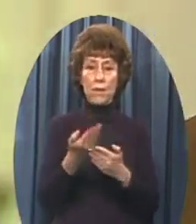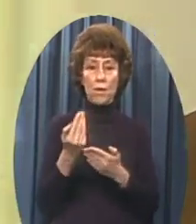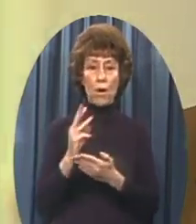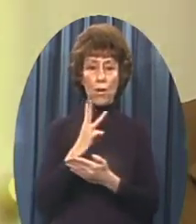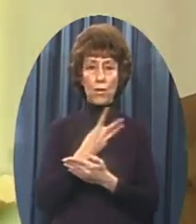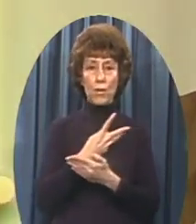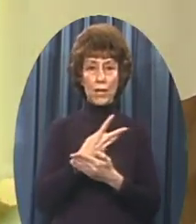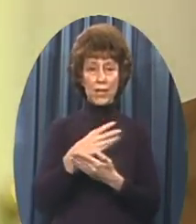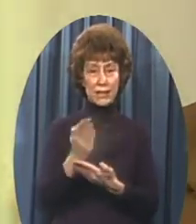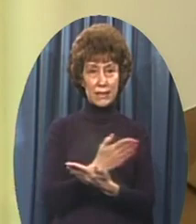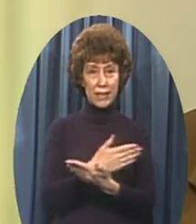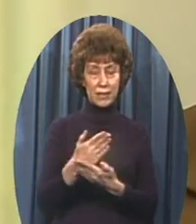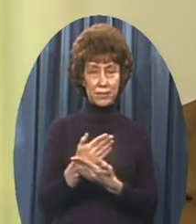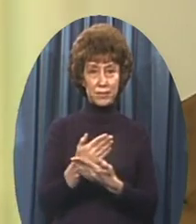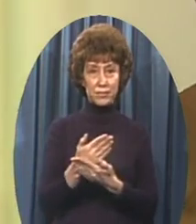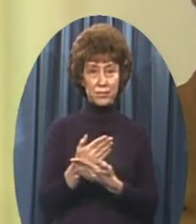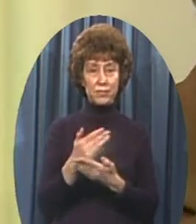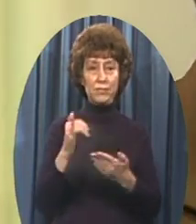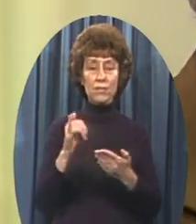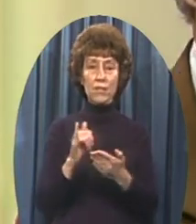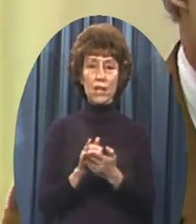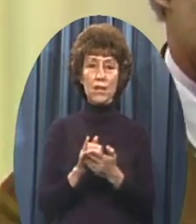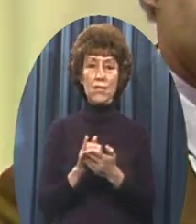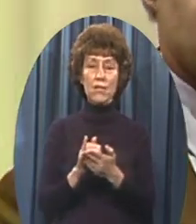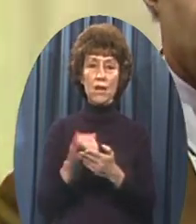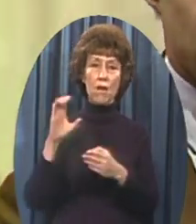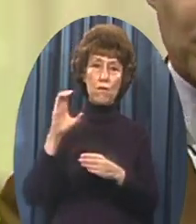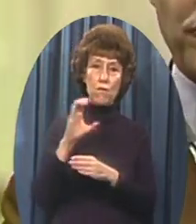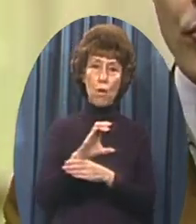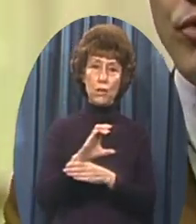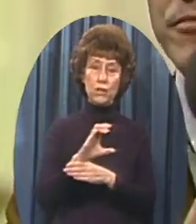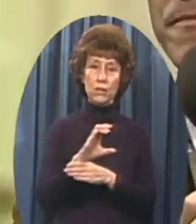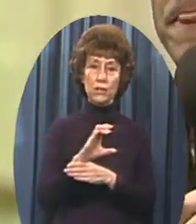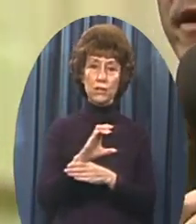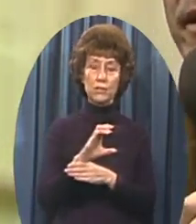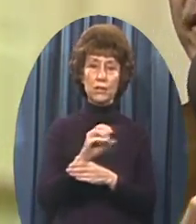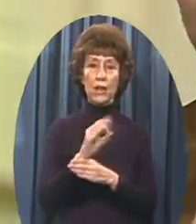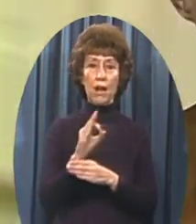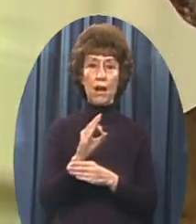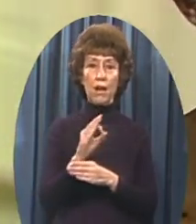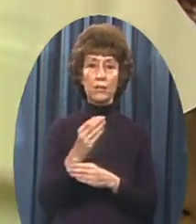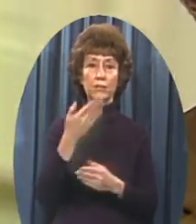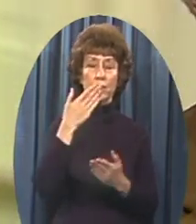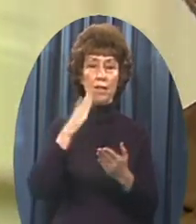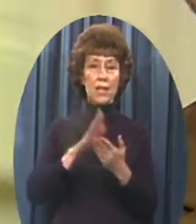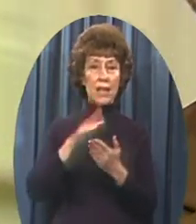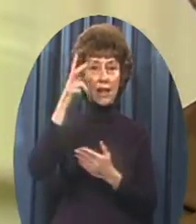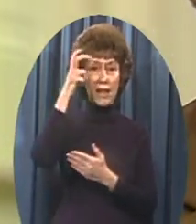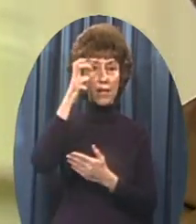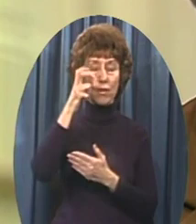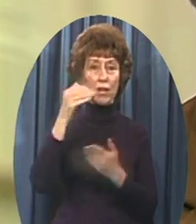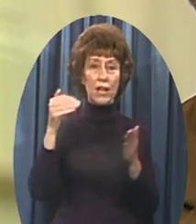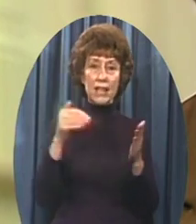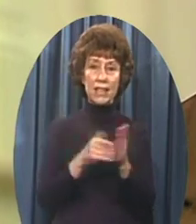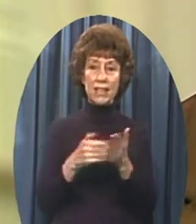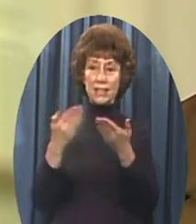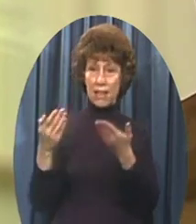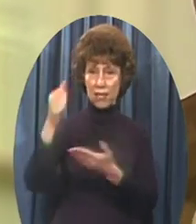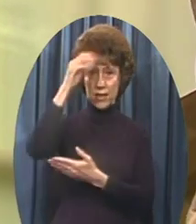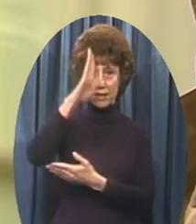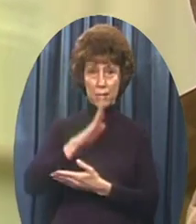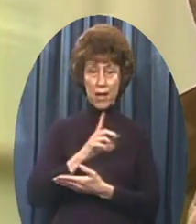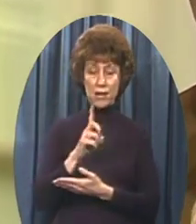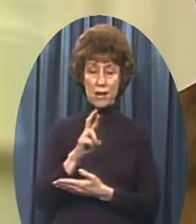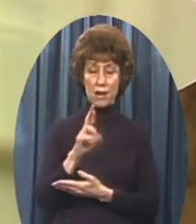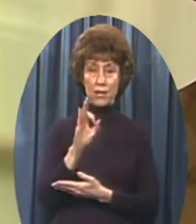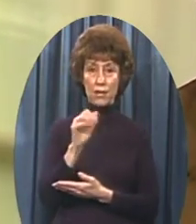The forces of evil are against this man like never before, and we need a vote of confidence from you folk in